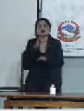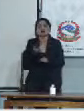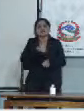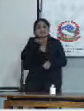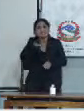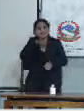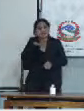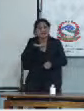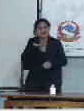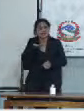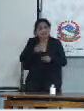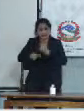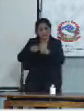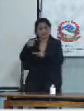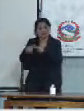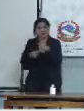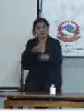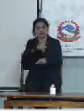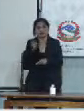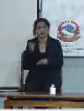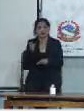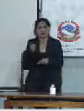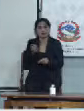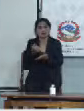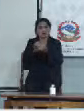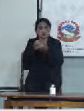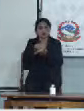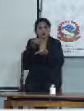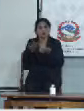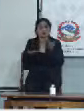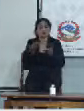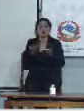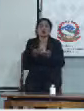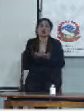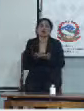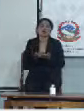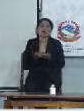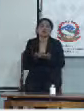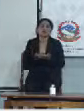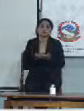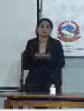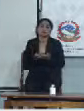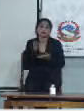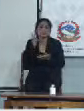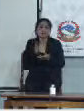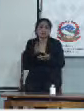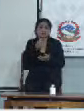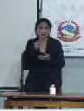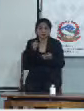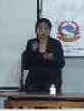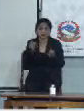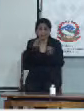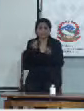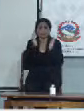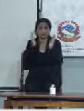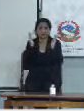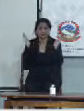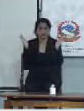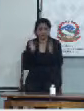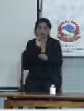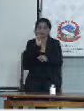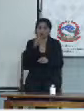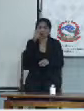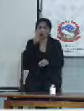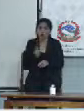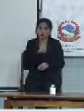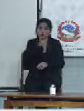can expect. So this is my general request, and now if you have any quick questions, I'll be more than happy to enter on